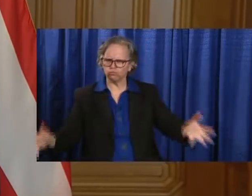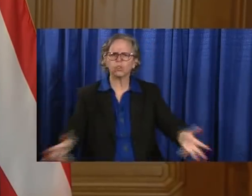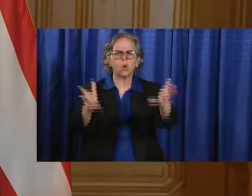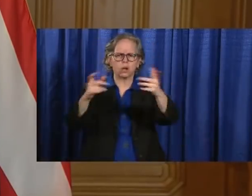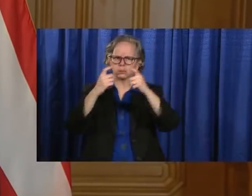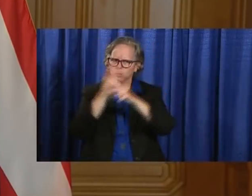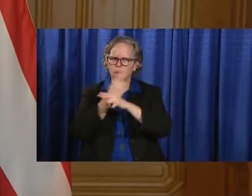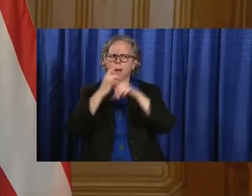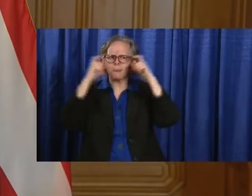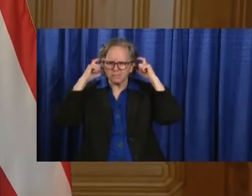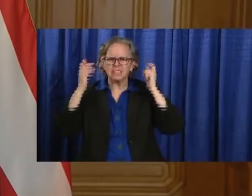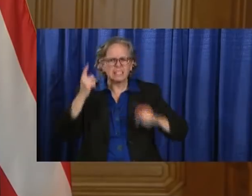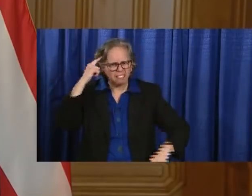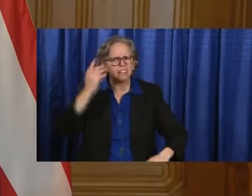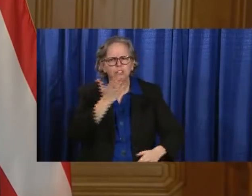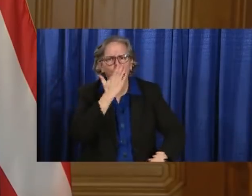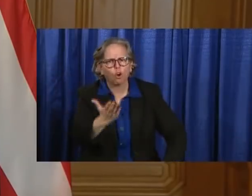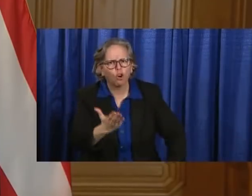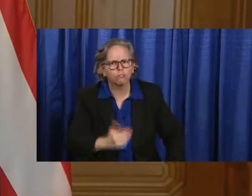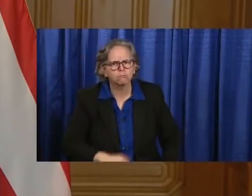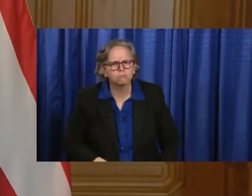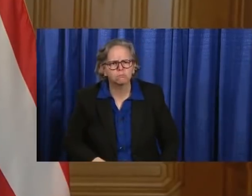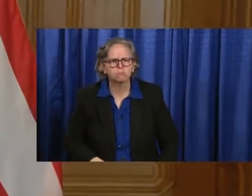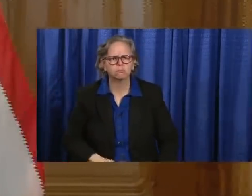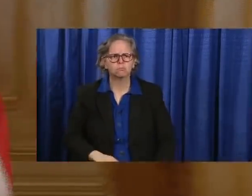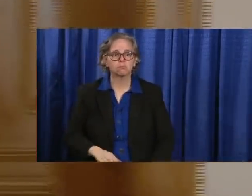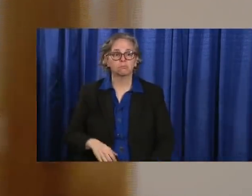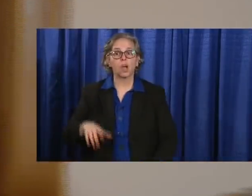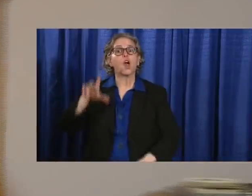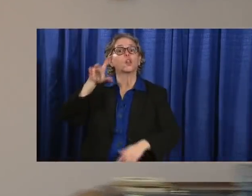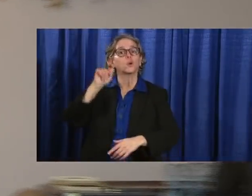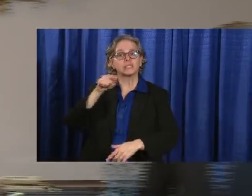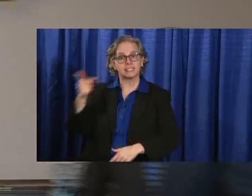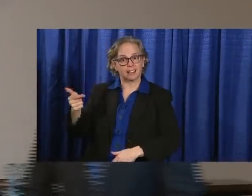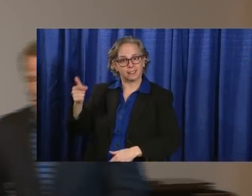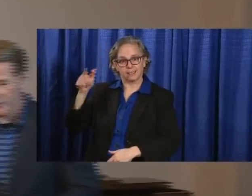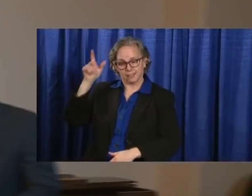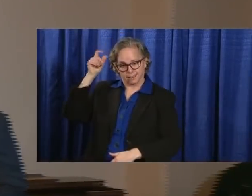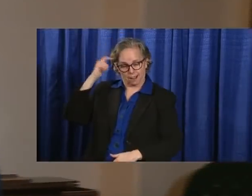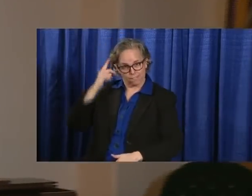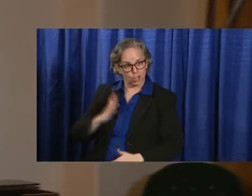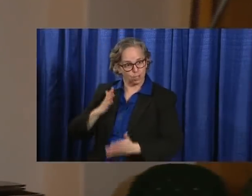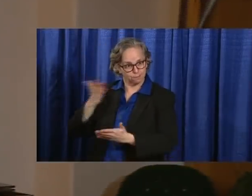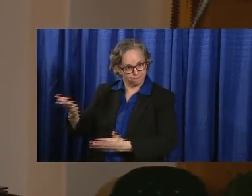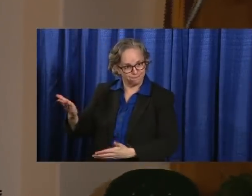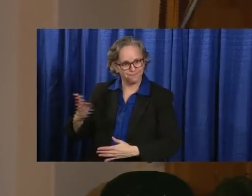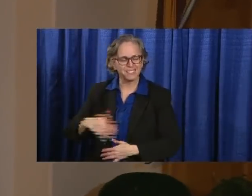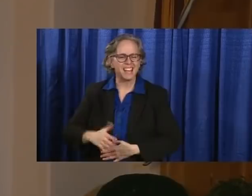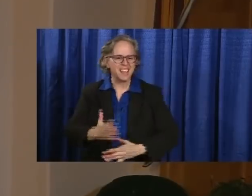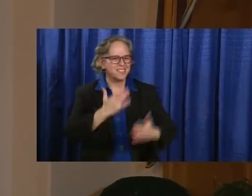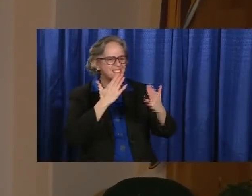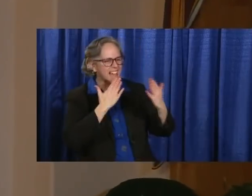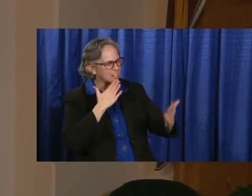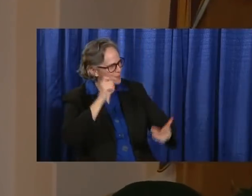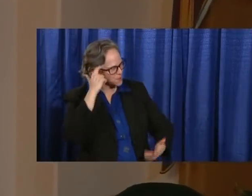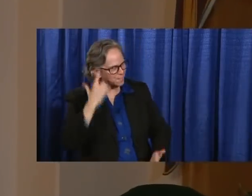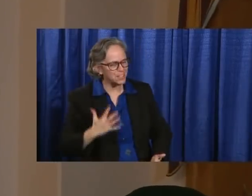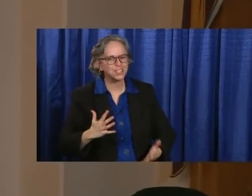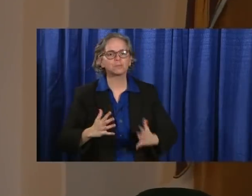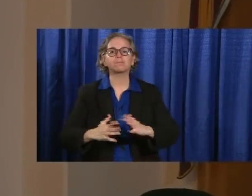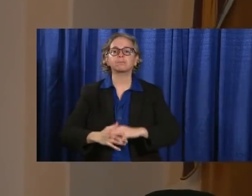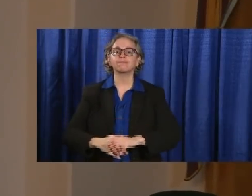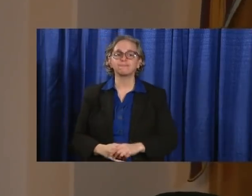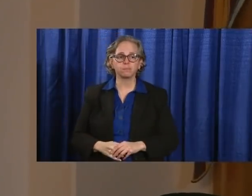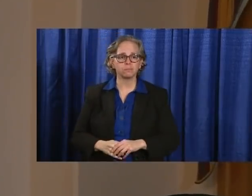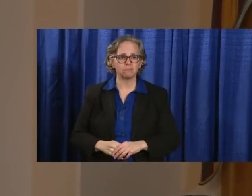thing. Lieutenant Governor. Thank you very much, Governor. Love what you had to say about the masks.